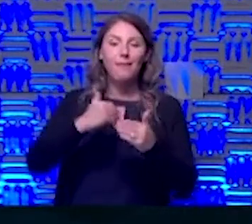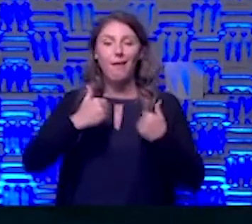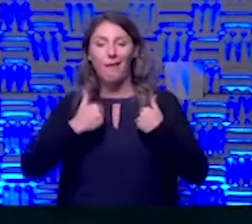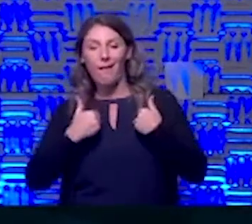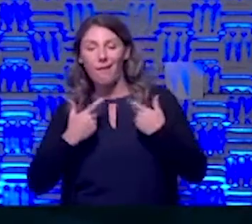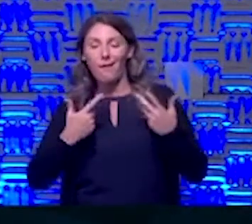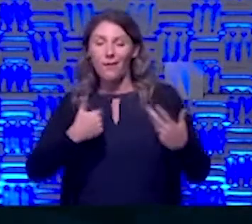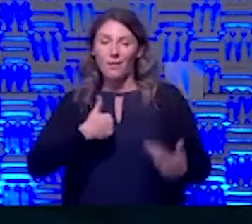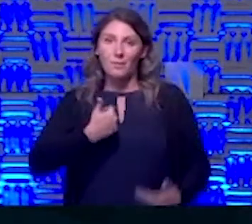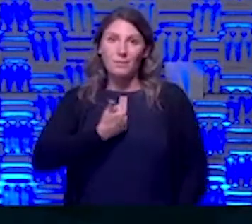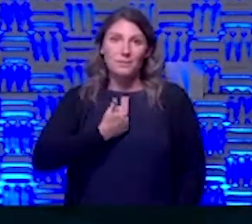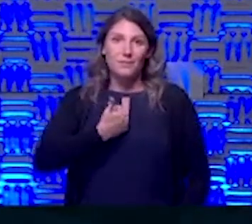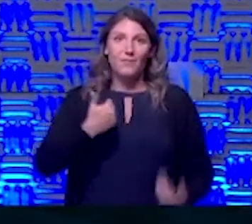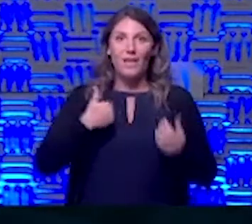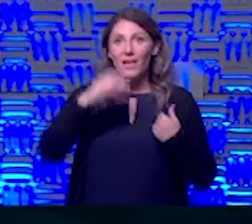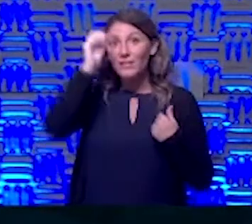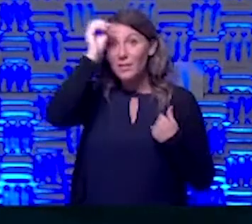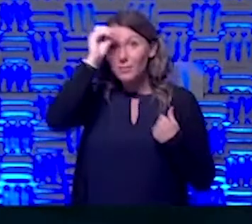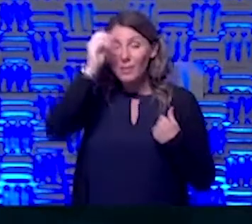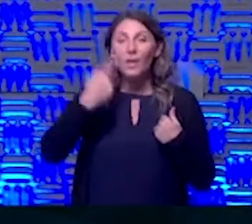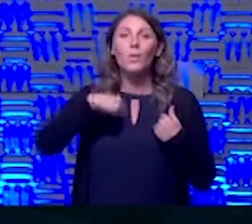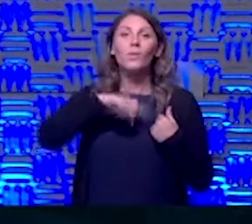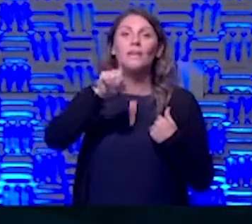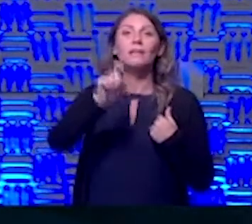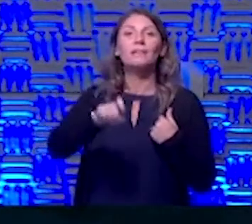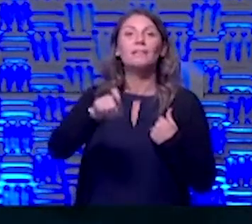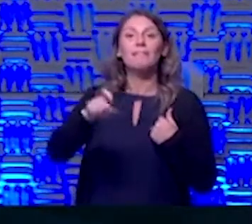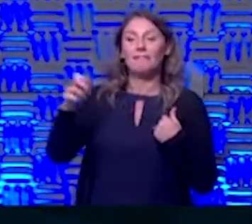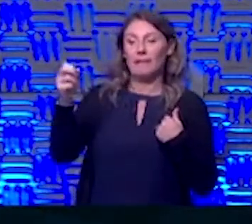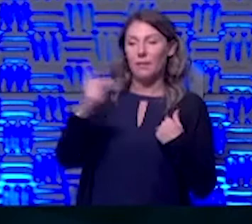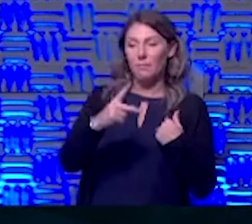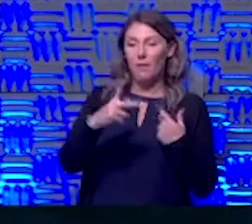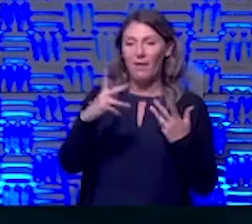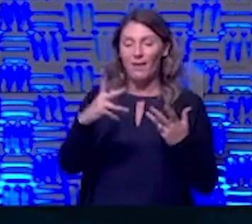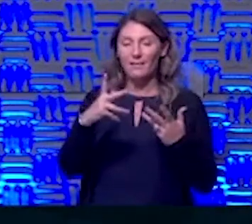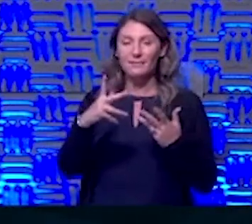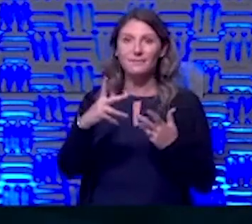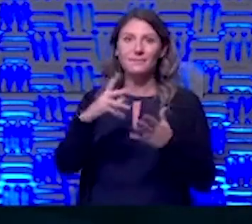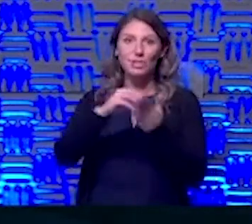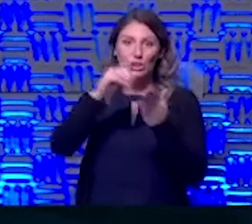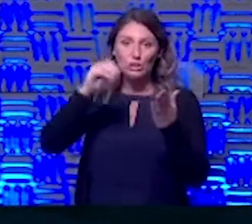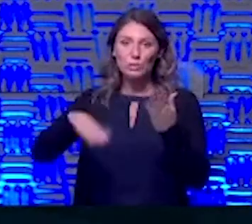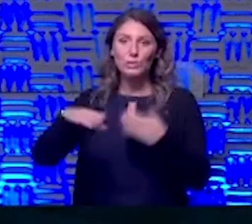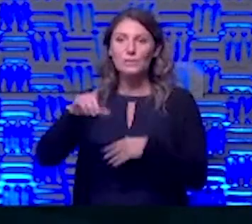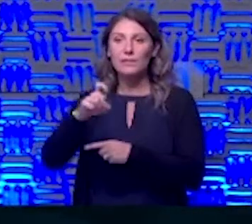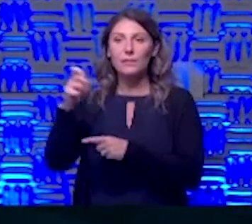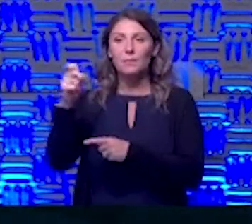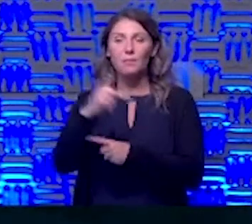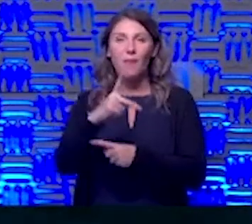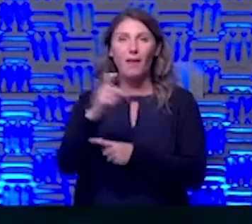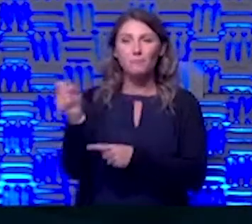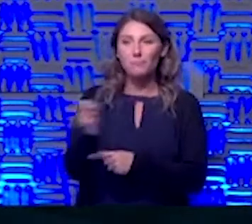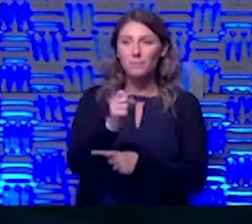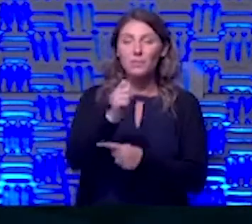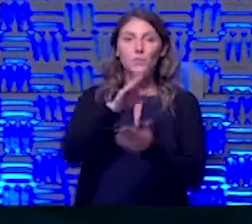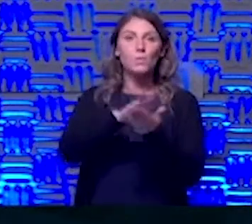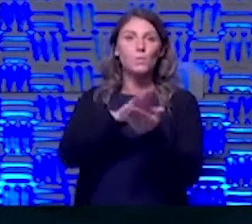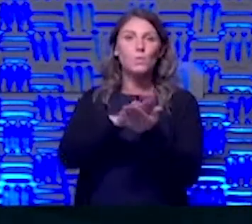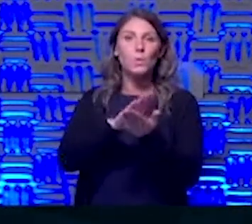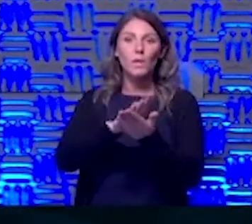that we need to get back, the students need to get back, they need to be in school. I think